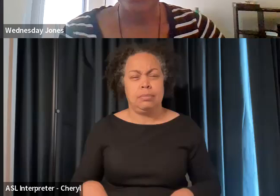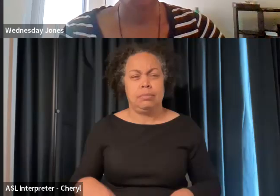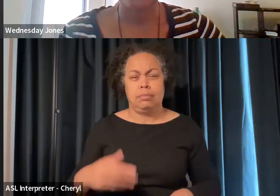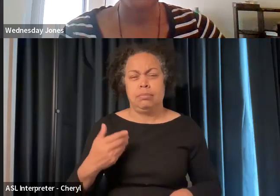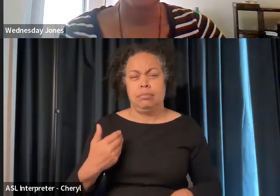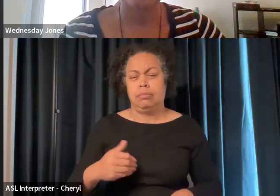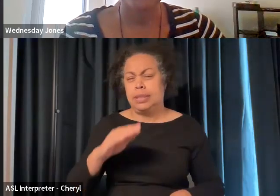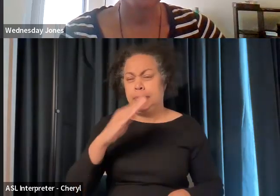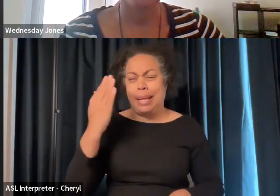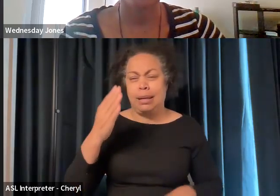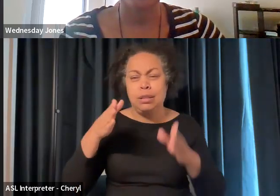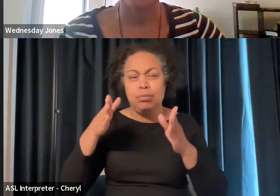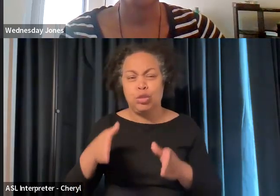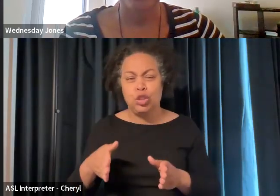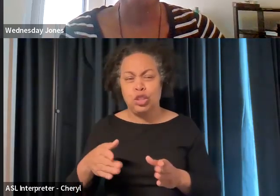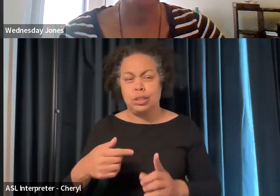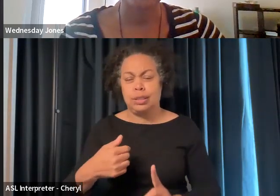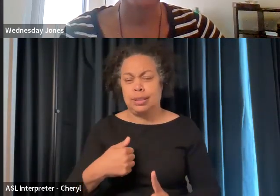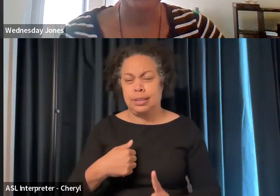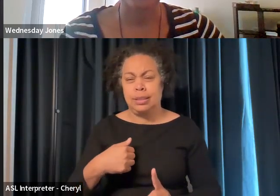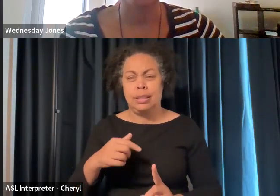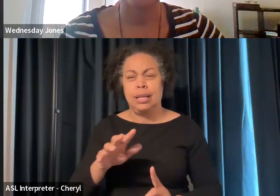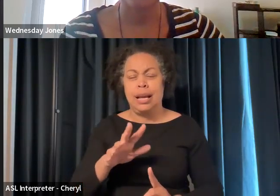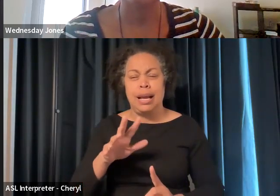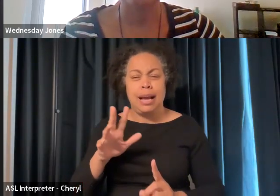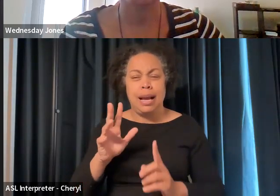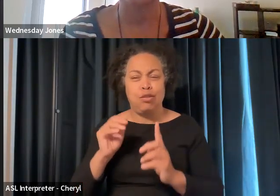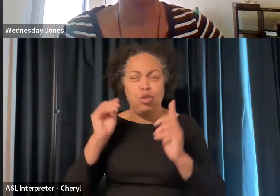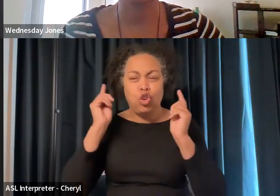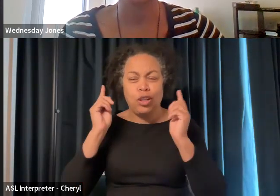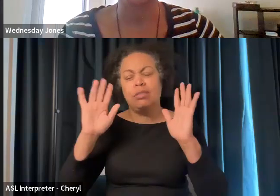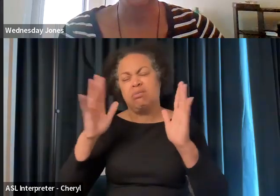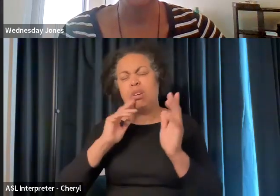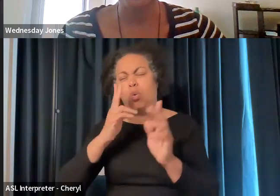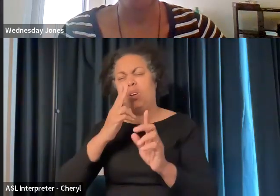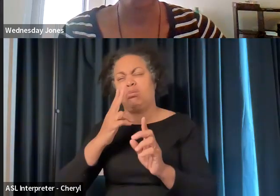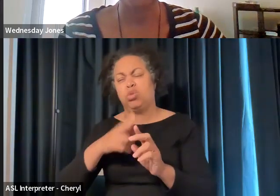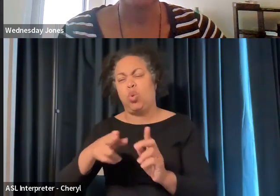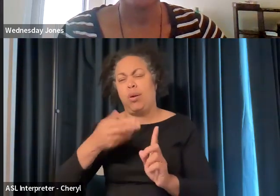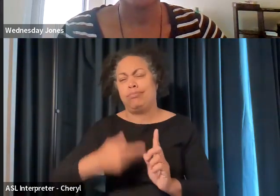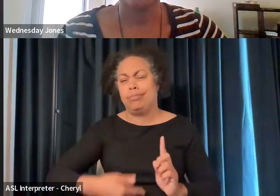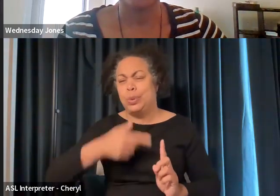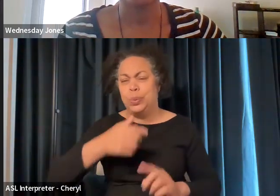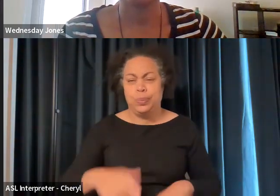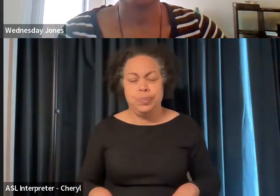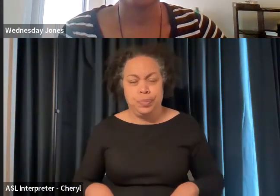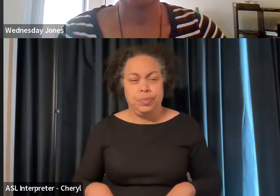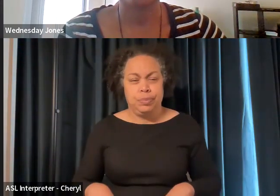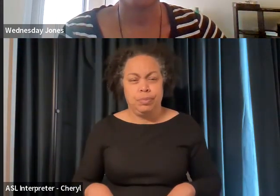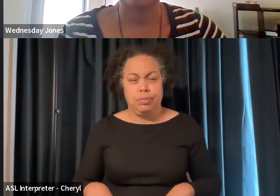am a Black person with Afro-textured hair. I guess I'll give it for the picture.